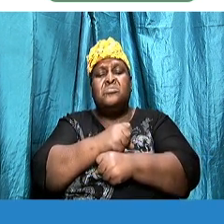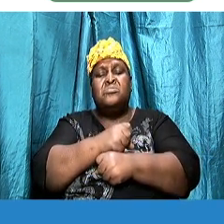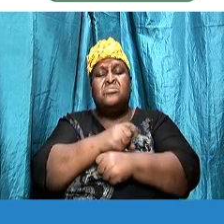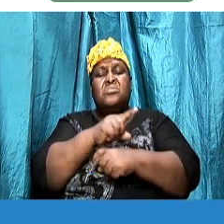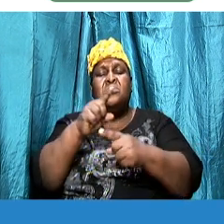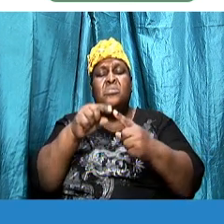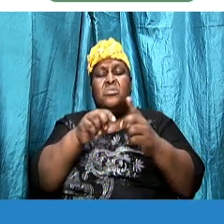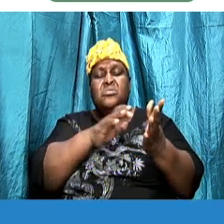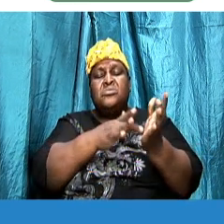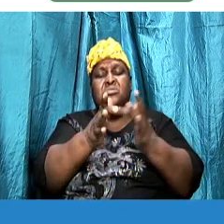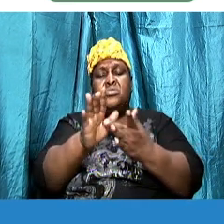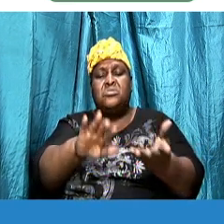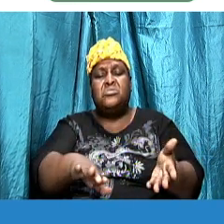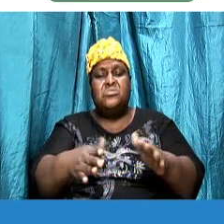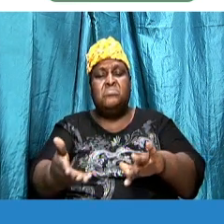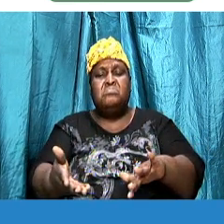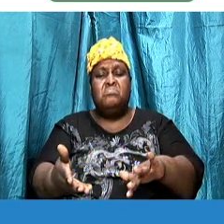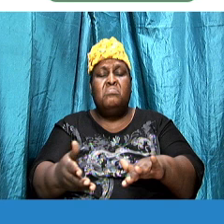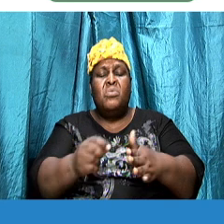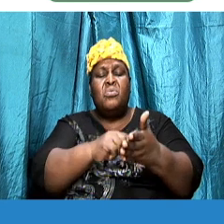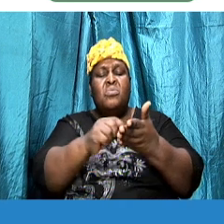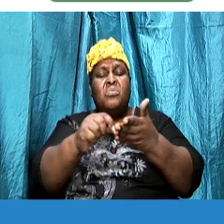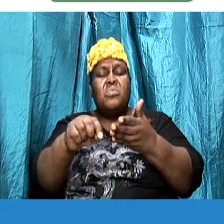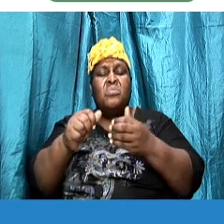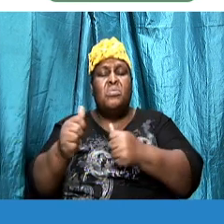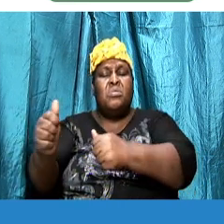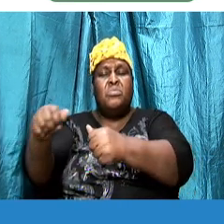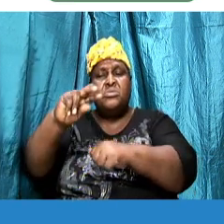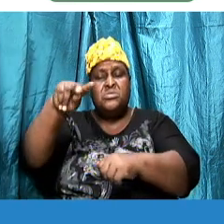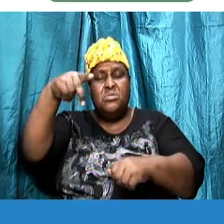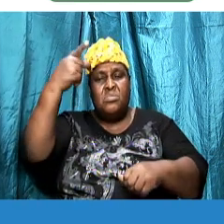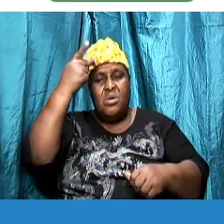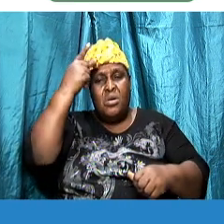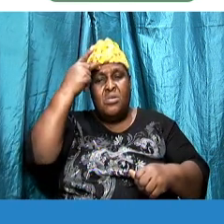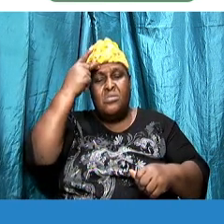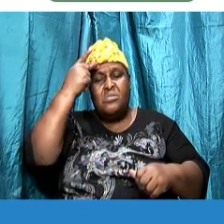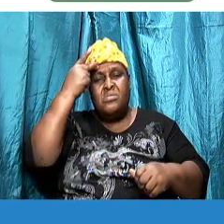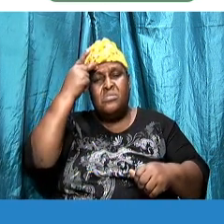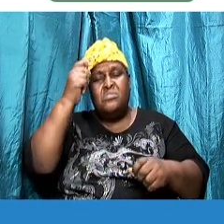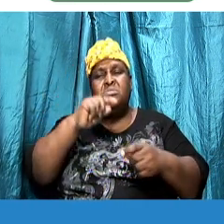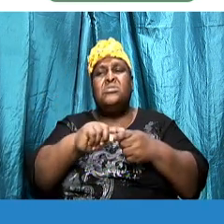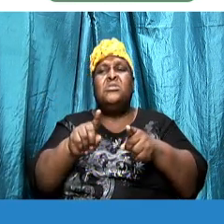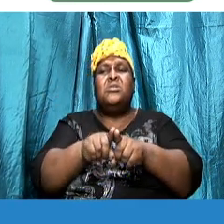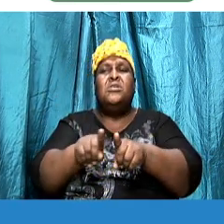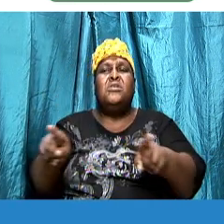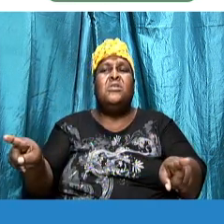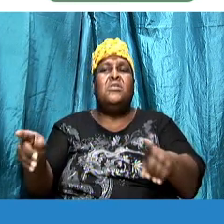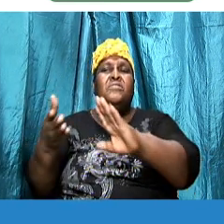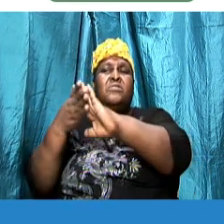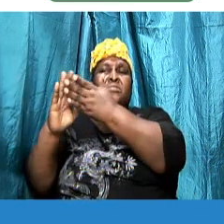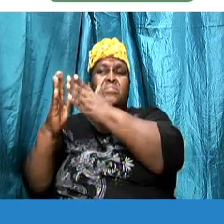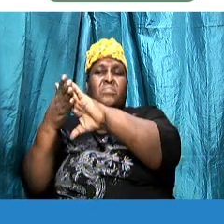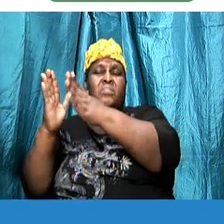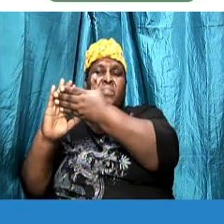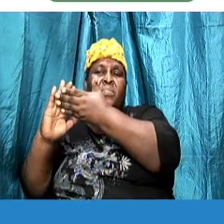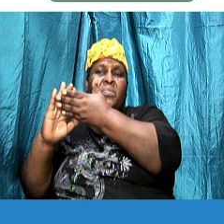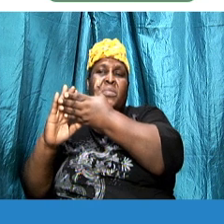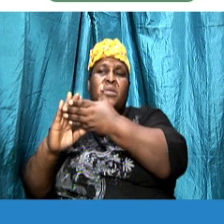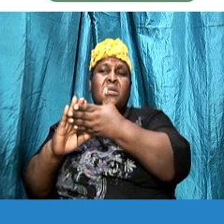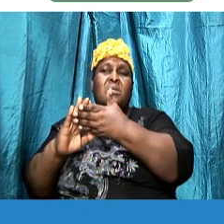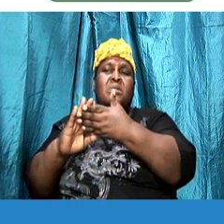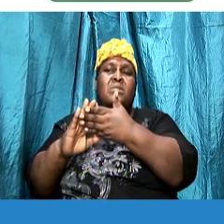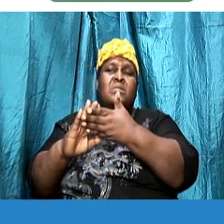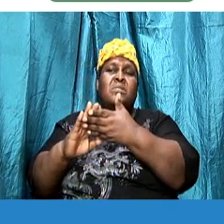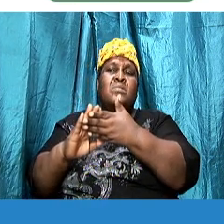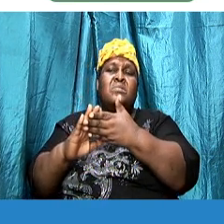Paul was at Ephesus. The purpose of the book was written primarily to correct